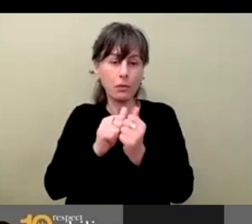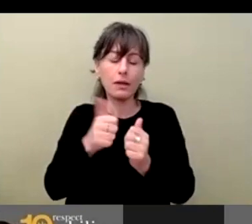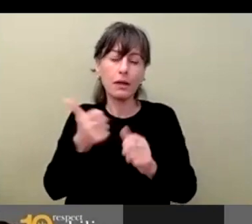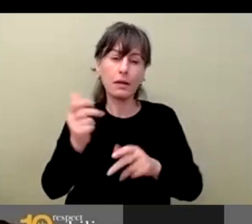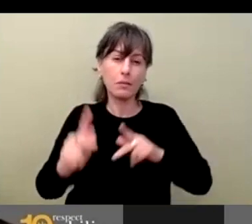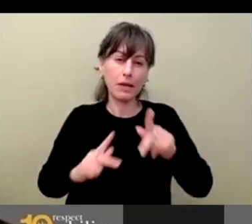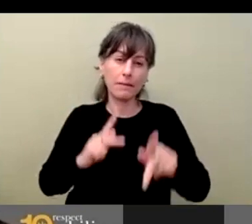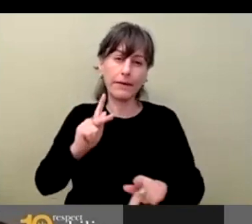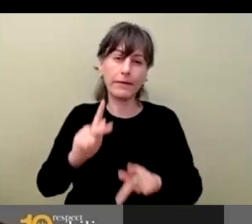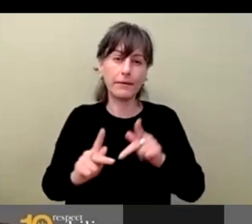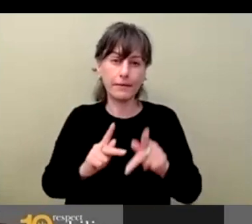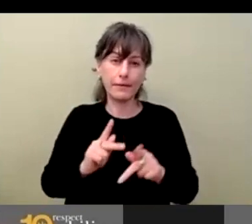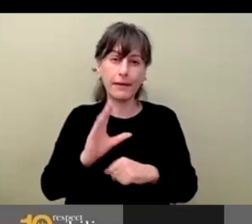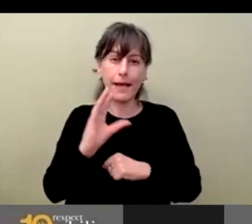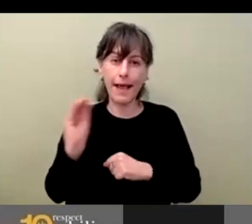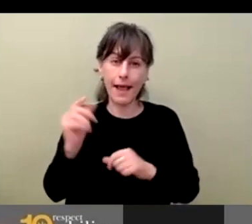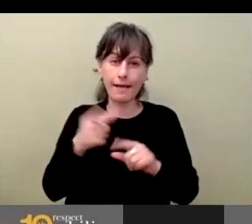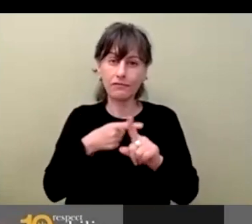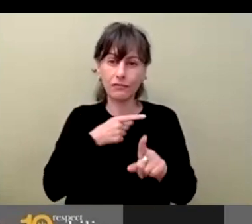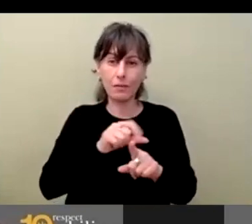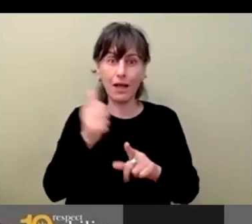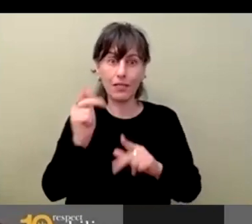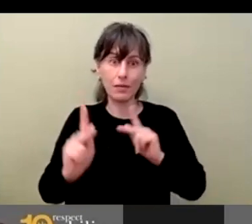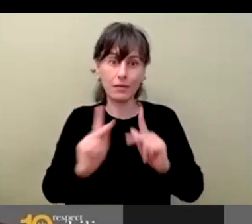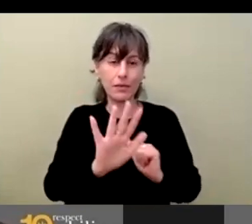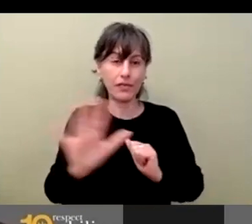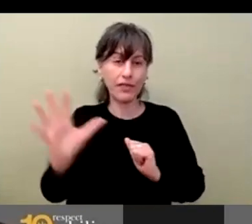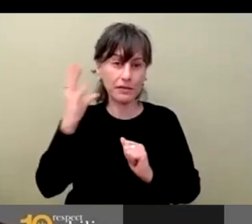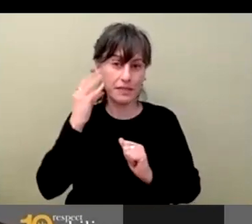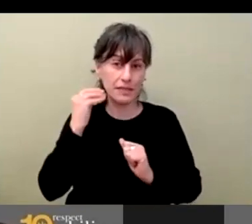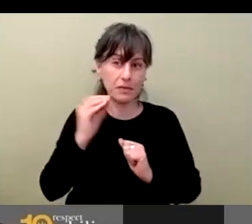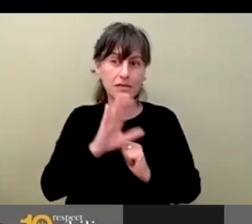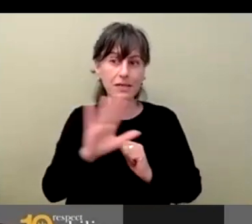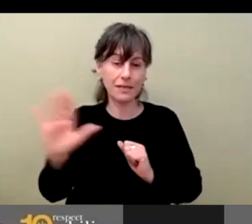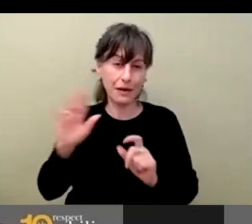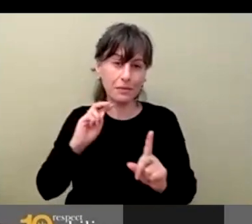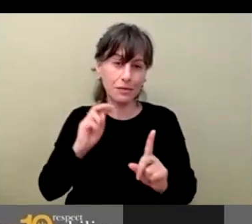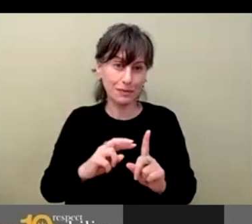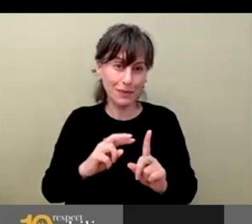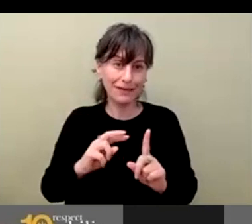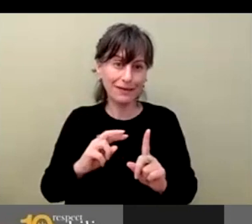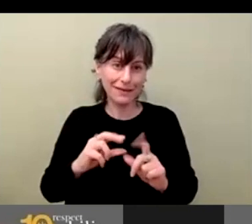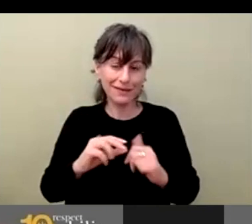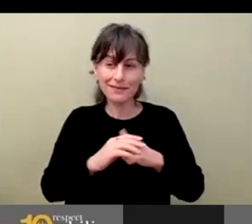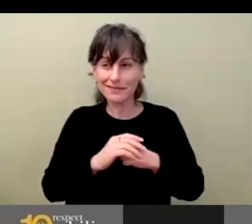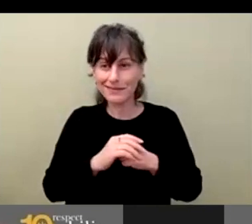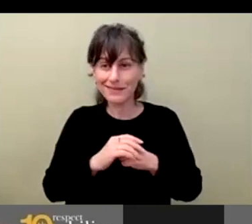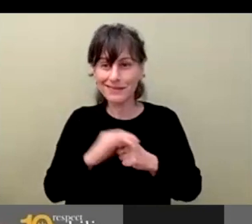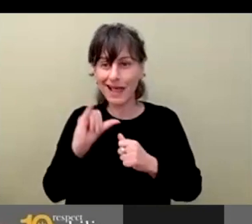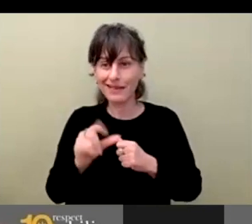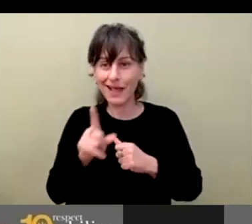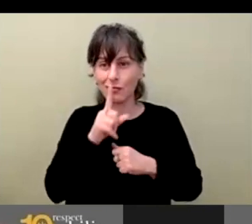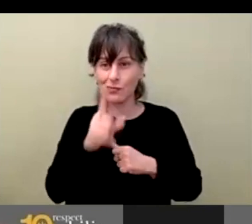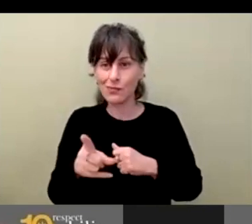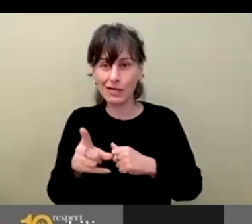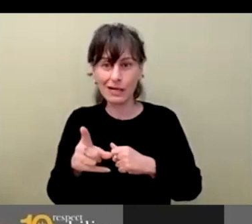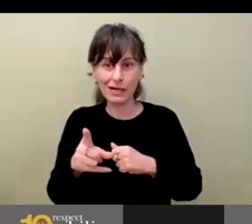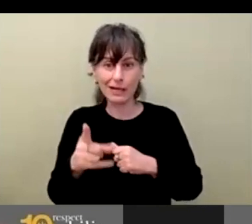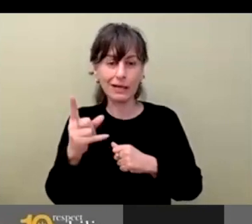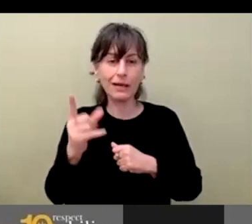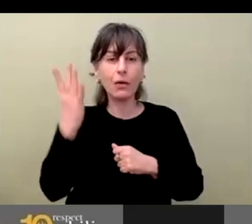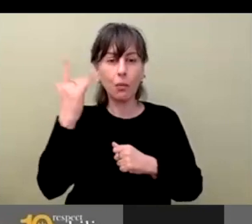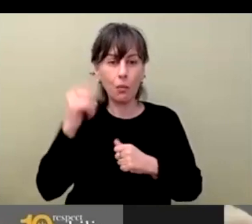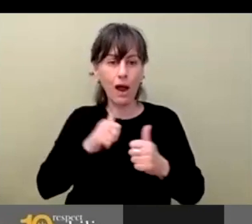from others' experiences and others' perspectives. And that was really why I pursued